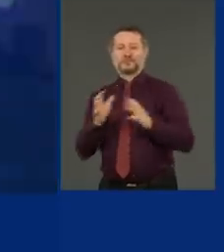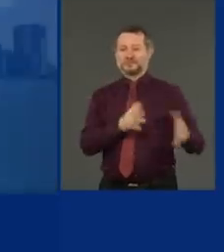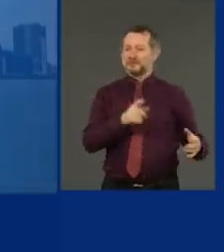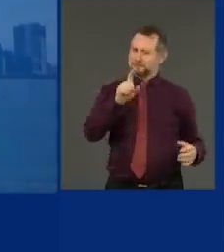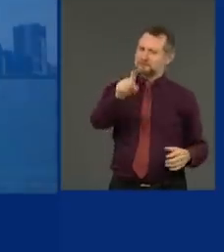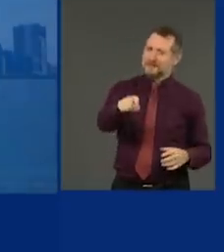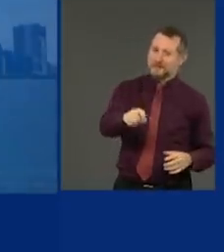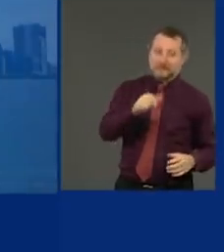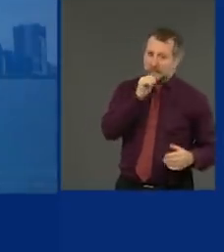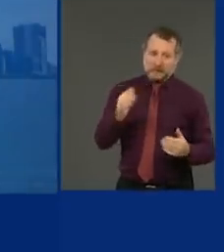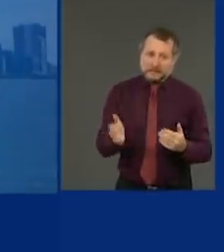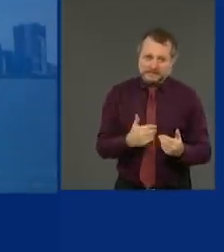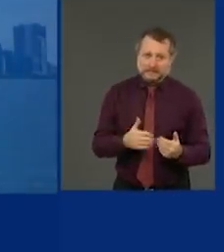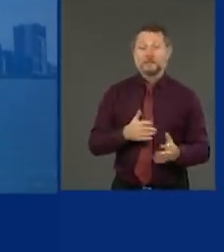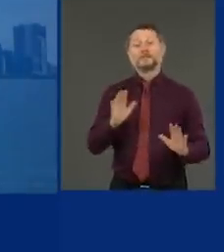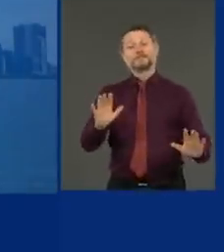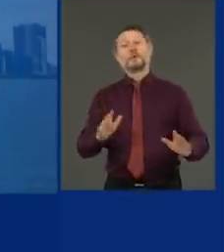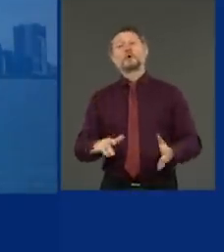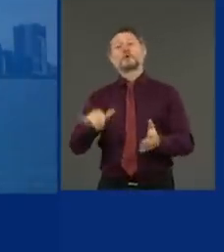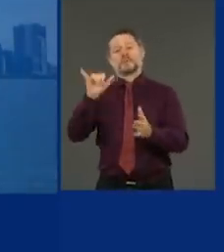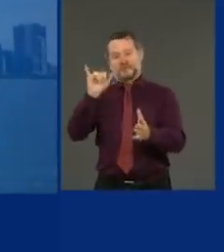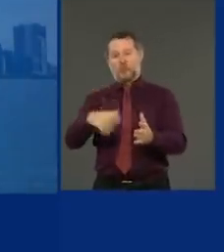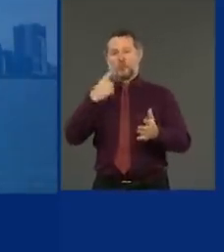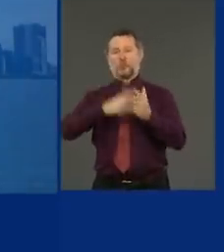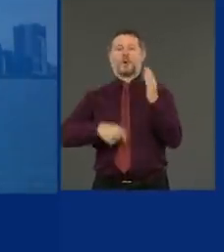hard. And that's what we're going to do,